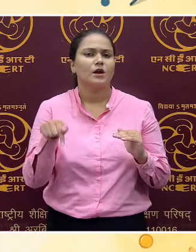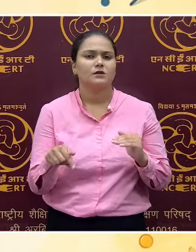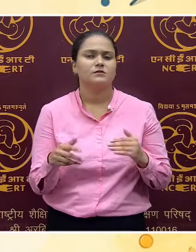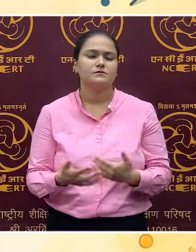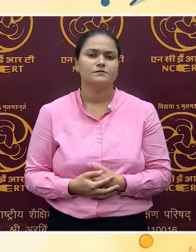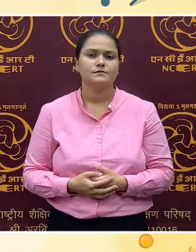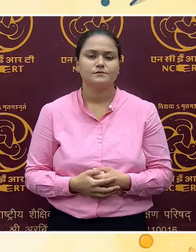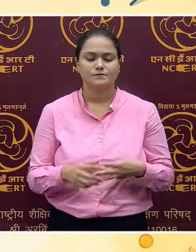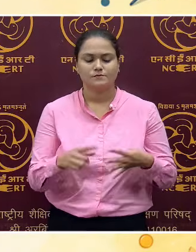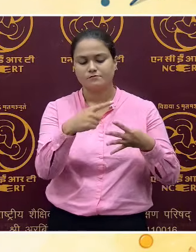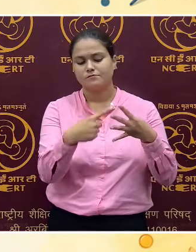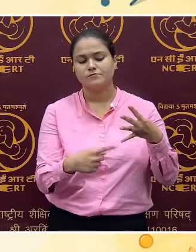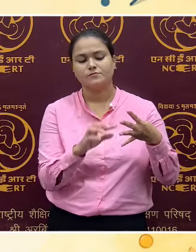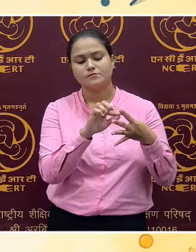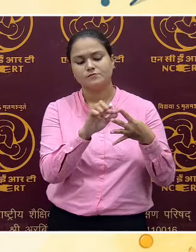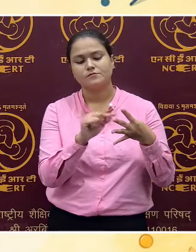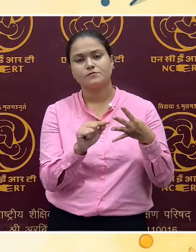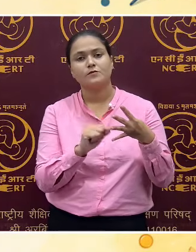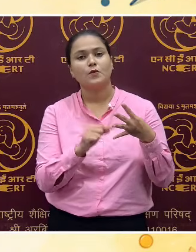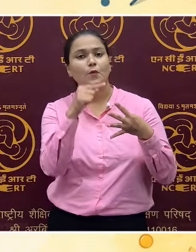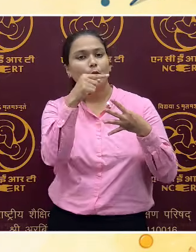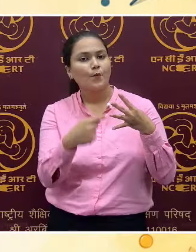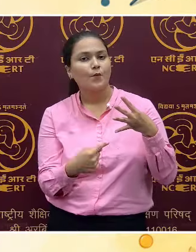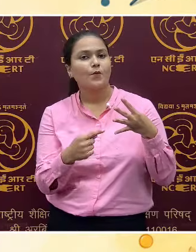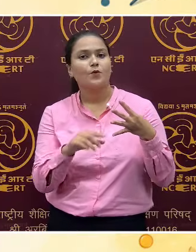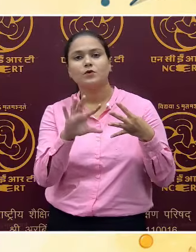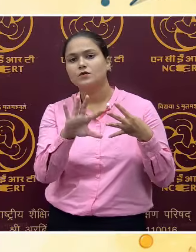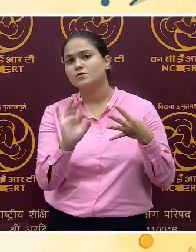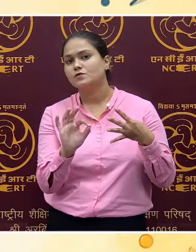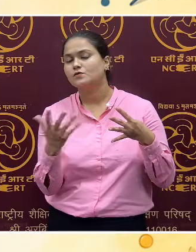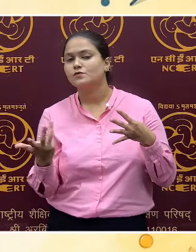C, I was invited to his house yesterday.